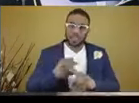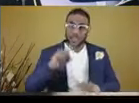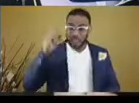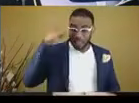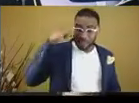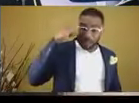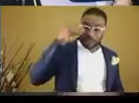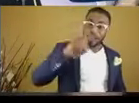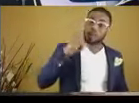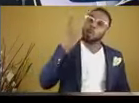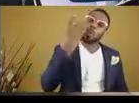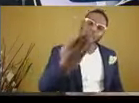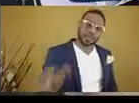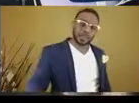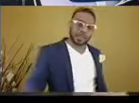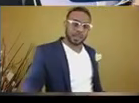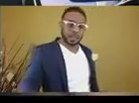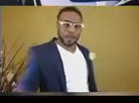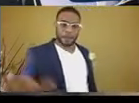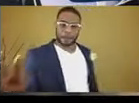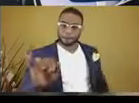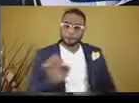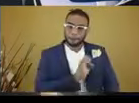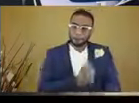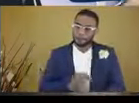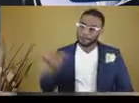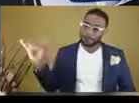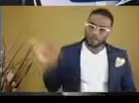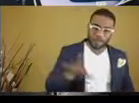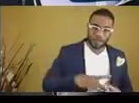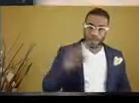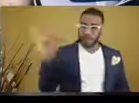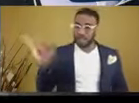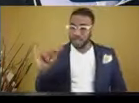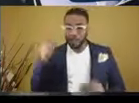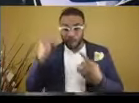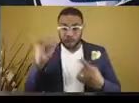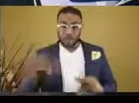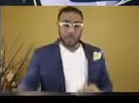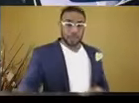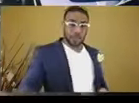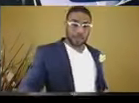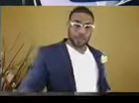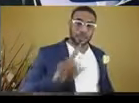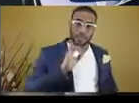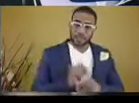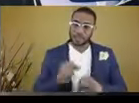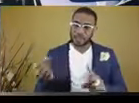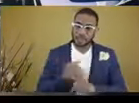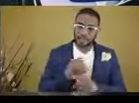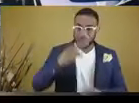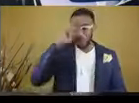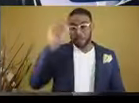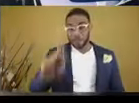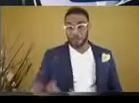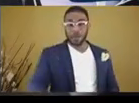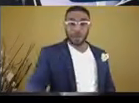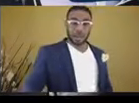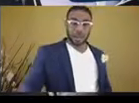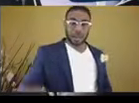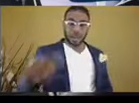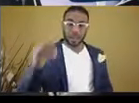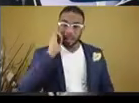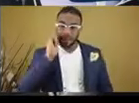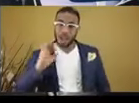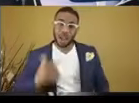that is one thing, but it's the same energy, the same spirit, the same thought that is literally attacking Black people every single day of